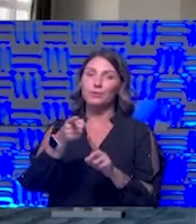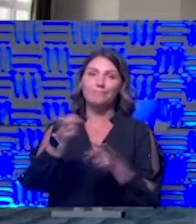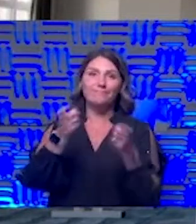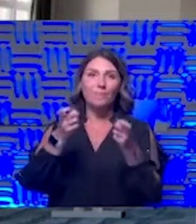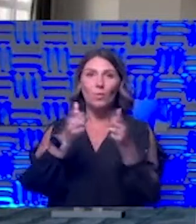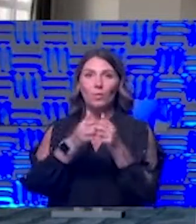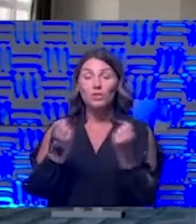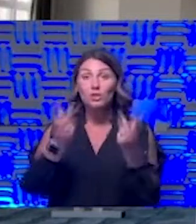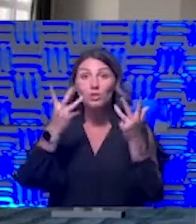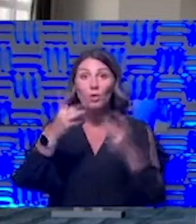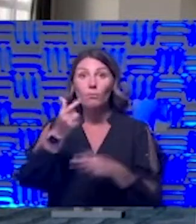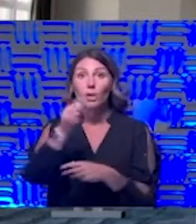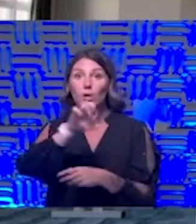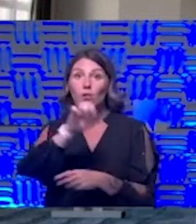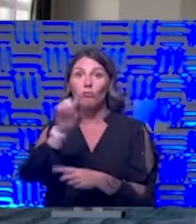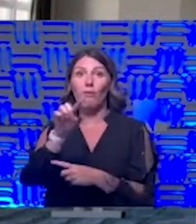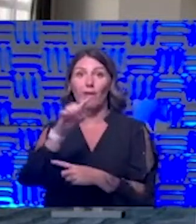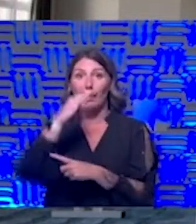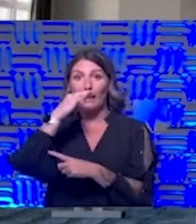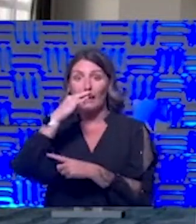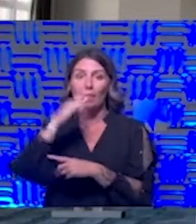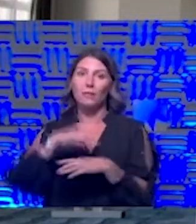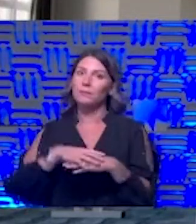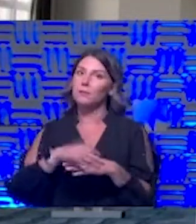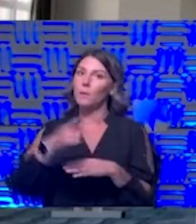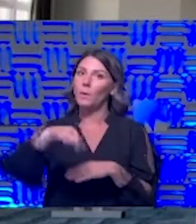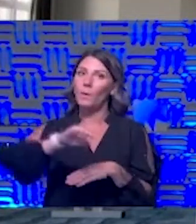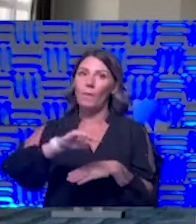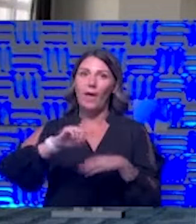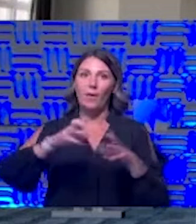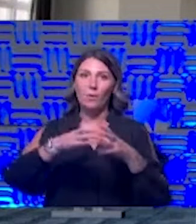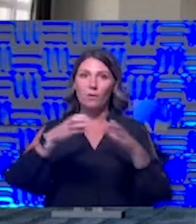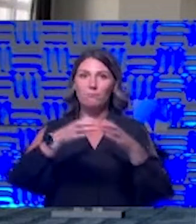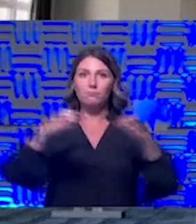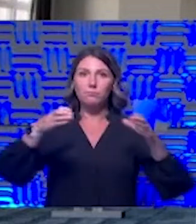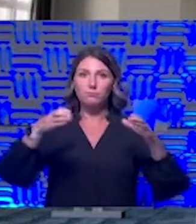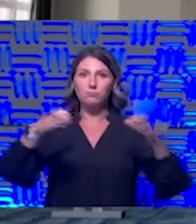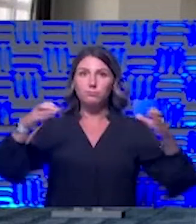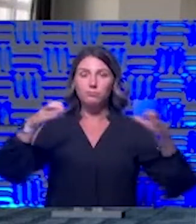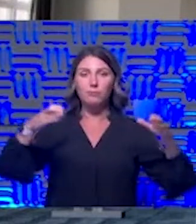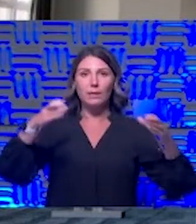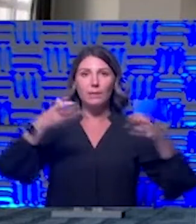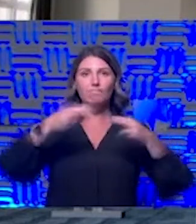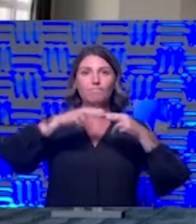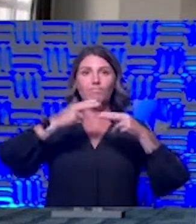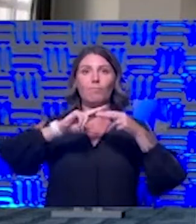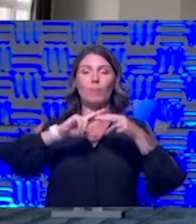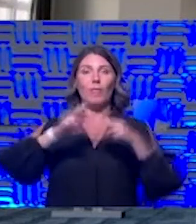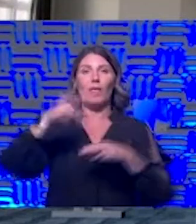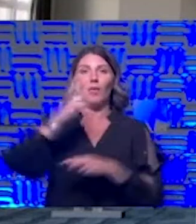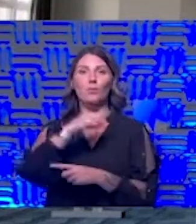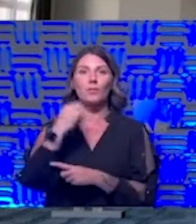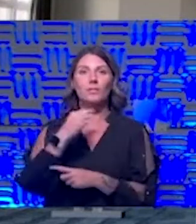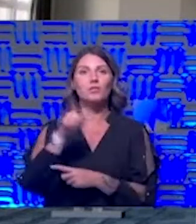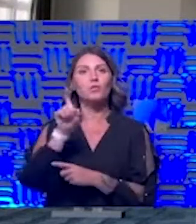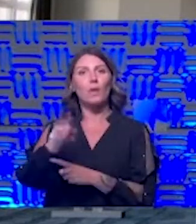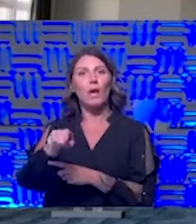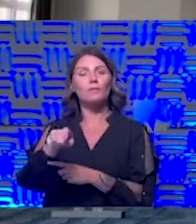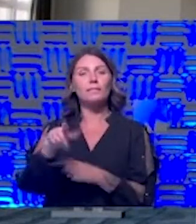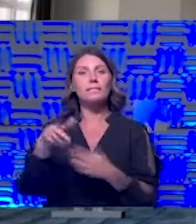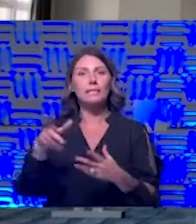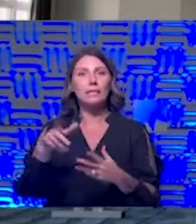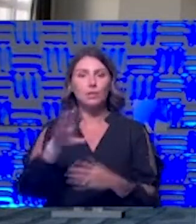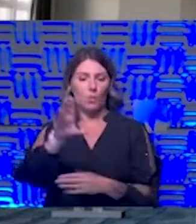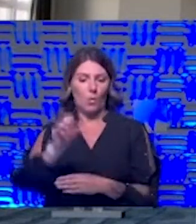grandkids and things of that nature, those bubbles just expand. I think that's a difficult question. I agree with you. We have to take into our own